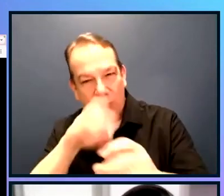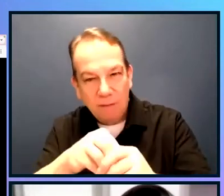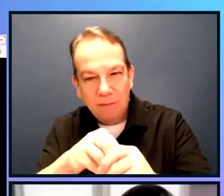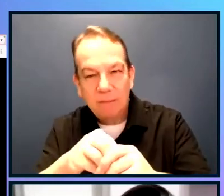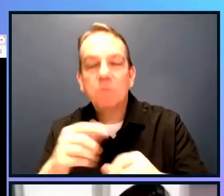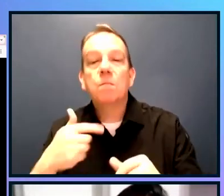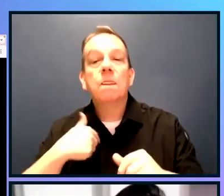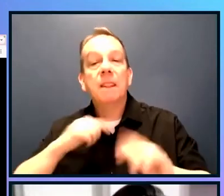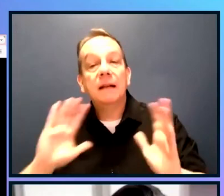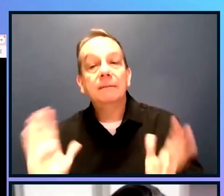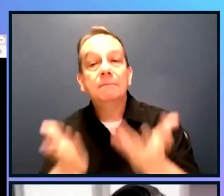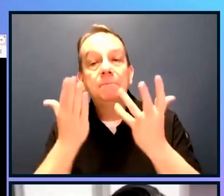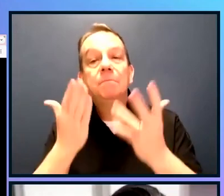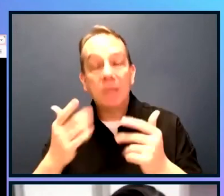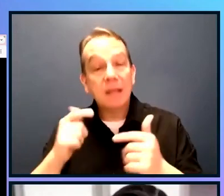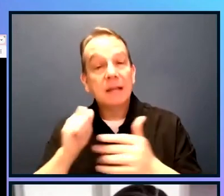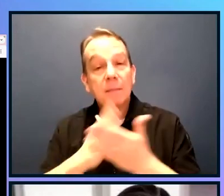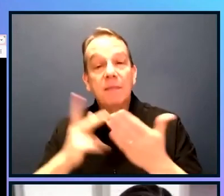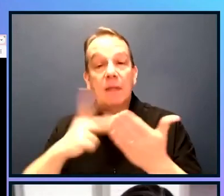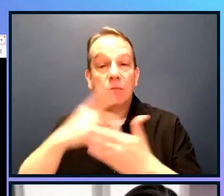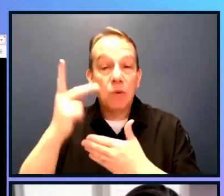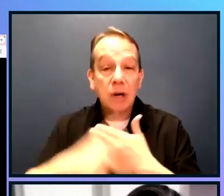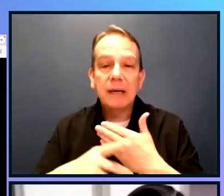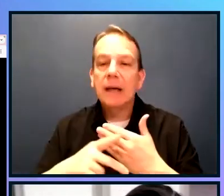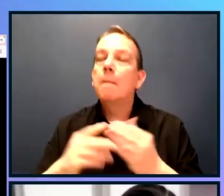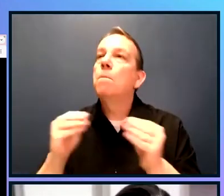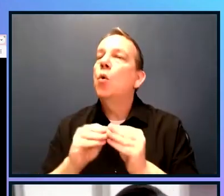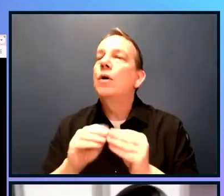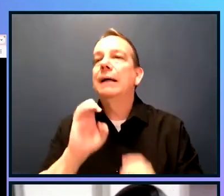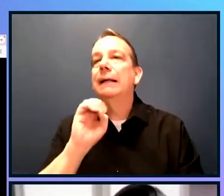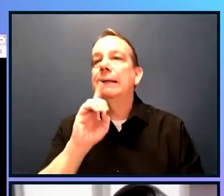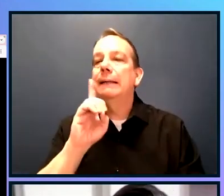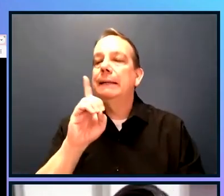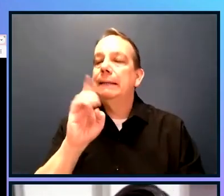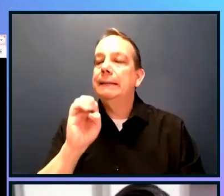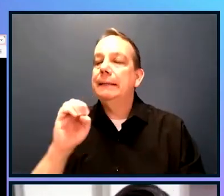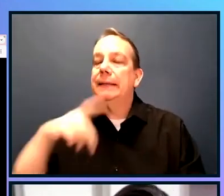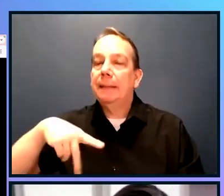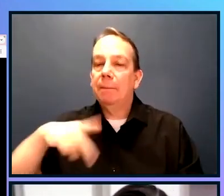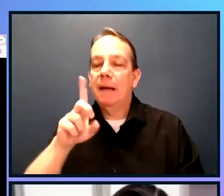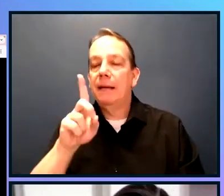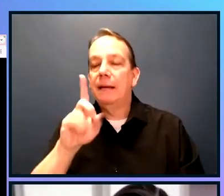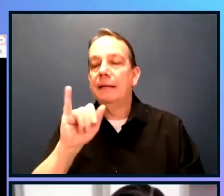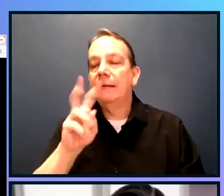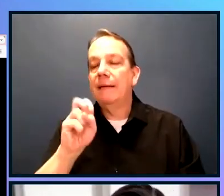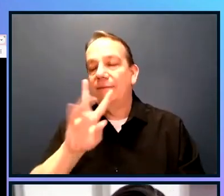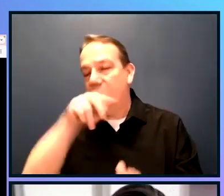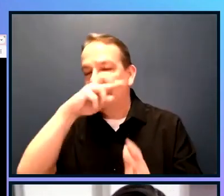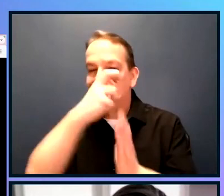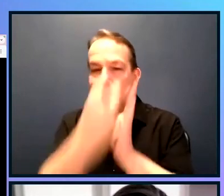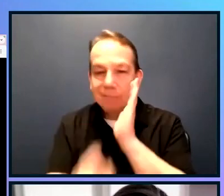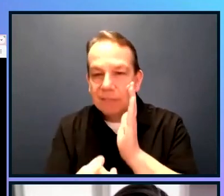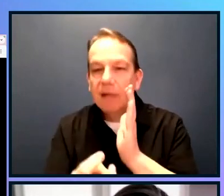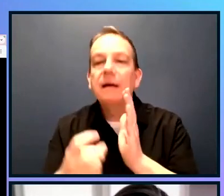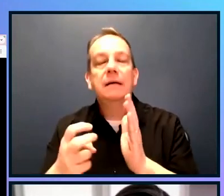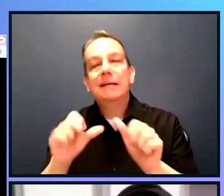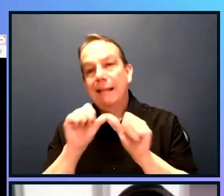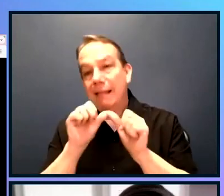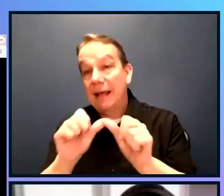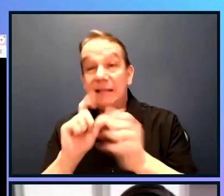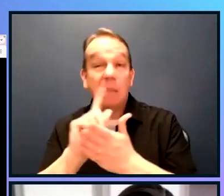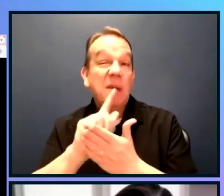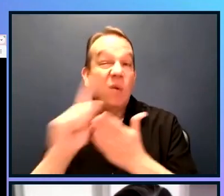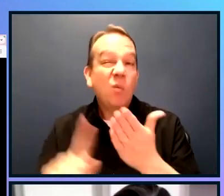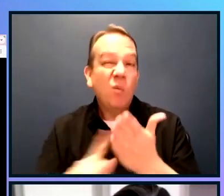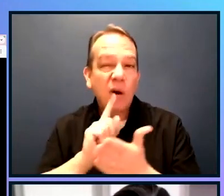invited one of the participants back for a deep dive into one specific workflow, which lasted for about an hour.